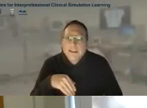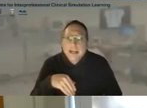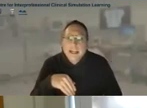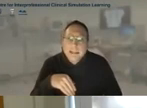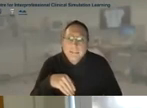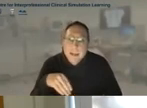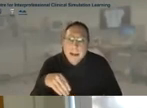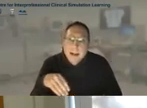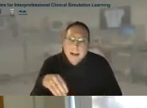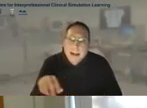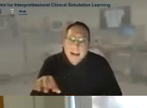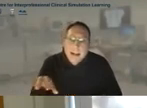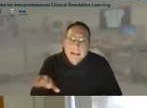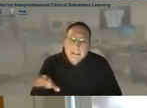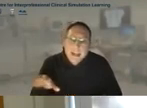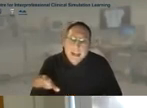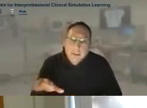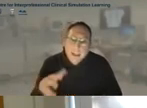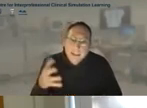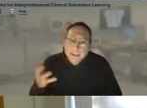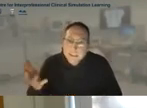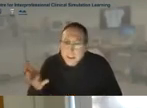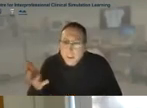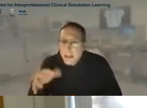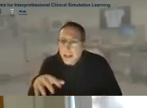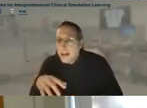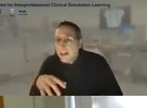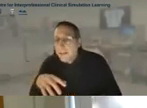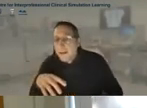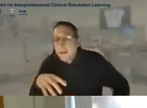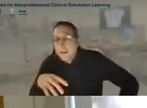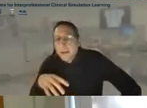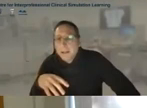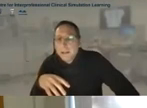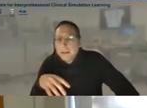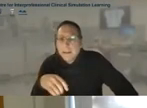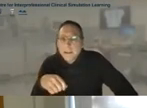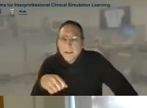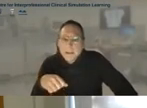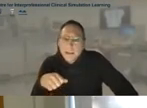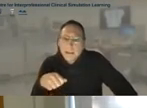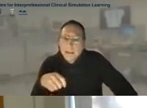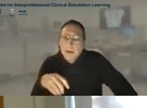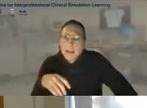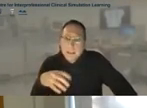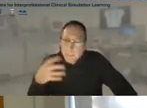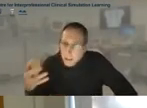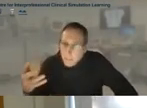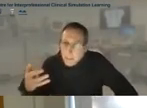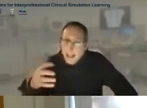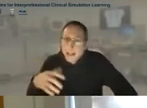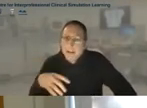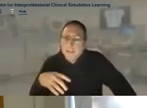your settings. And this case progresses this way. The patient's condition deteriorates,